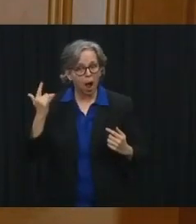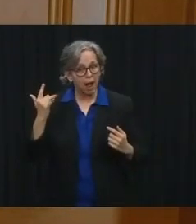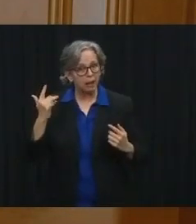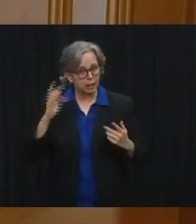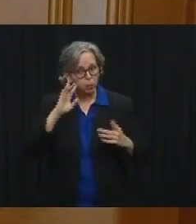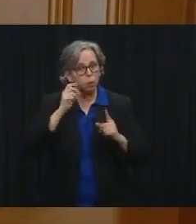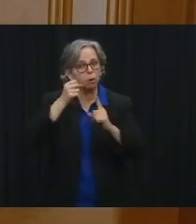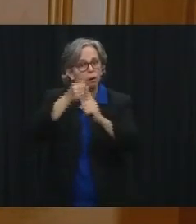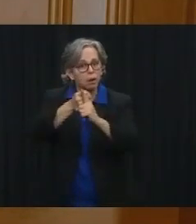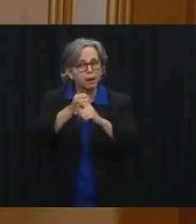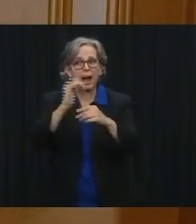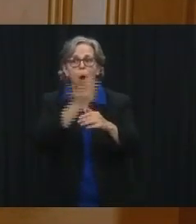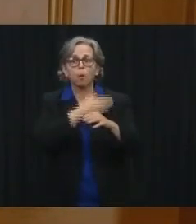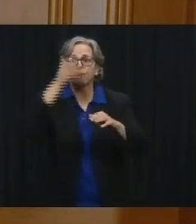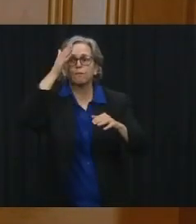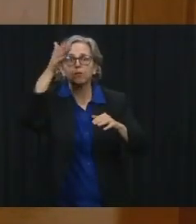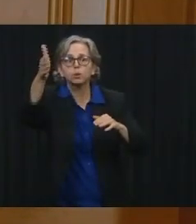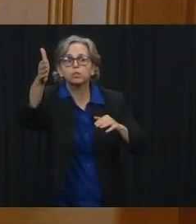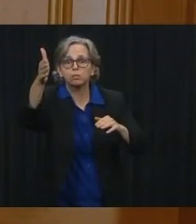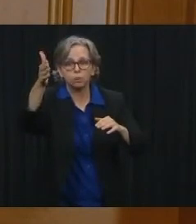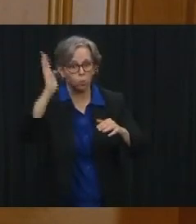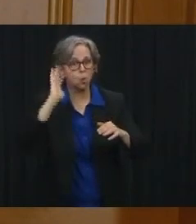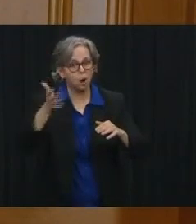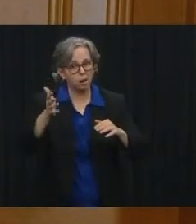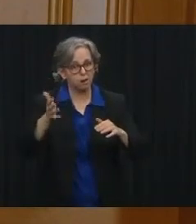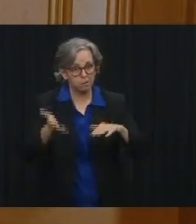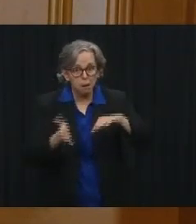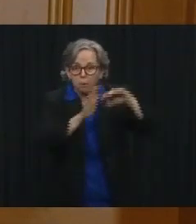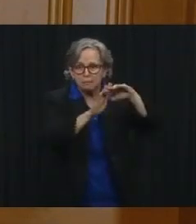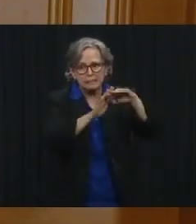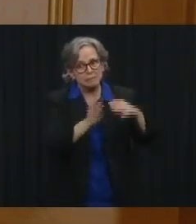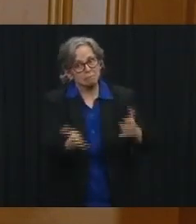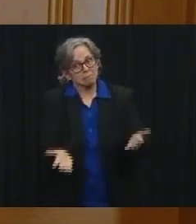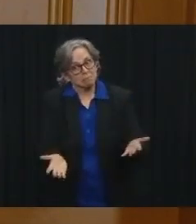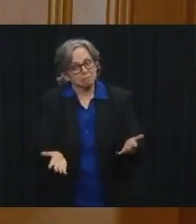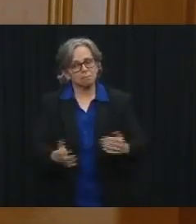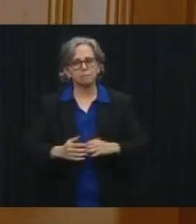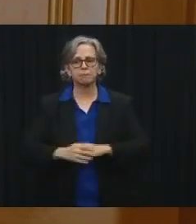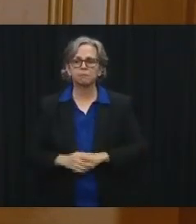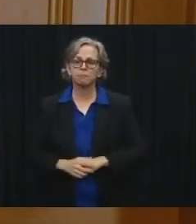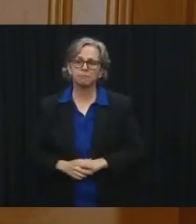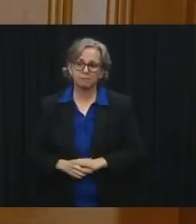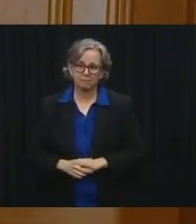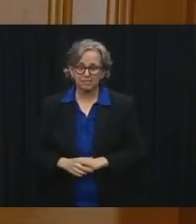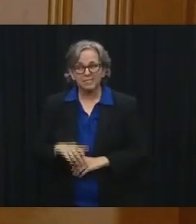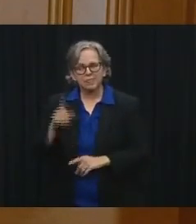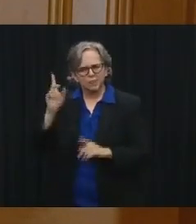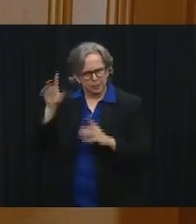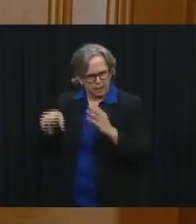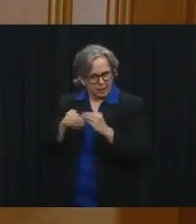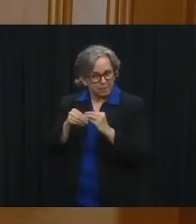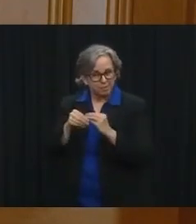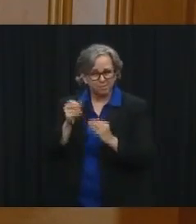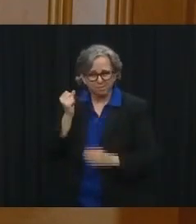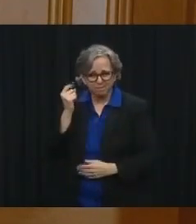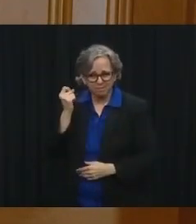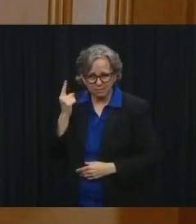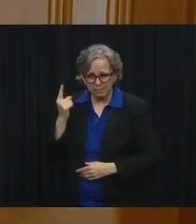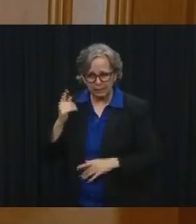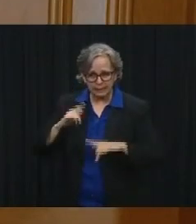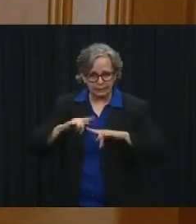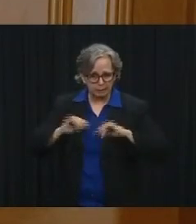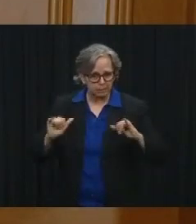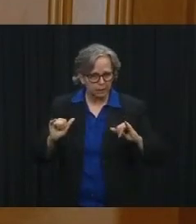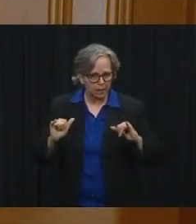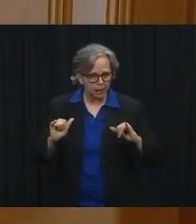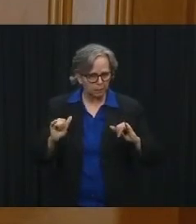forward. The other thing that we have to do, and we're doing these simultaneously, these are not exclusive, we got to do both of them. But